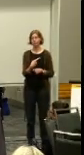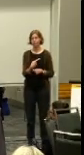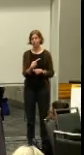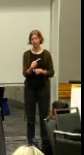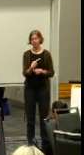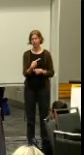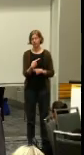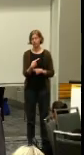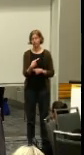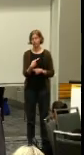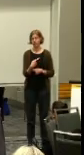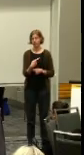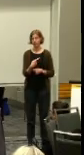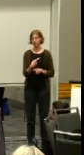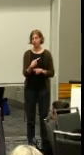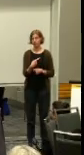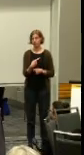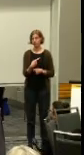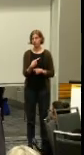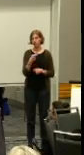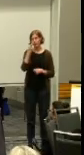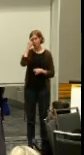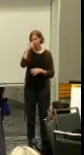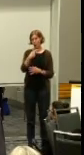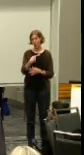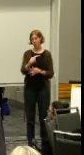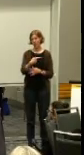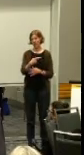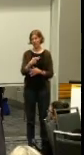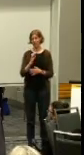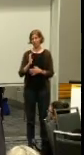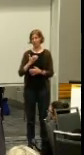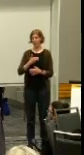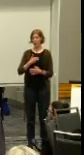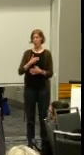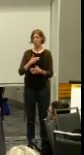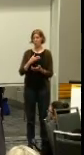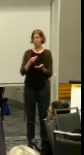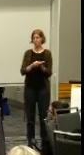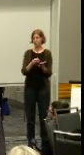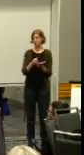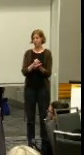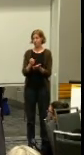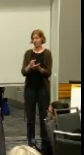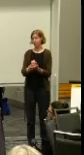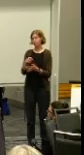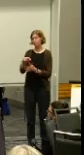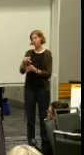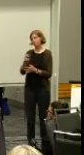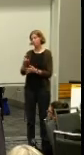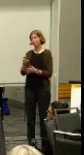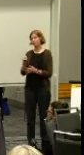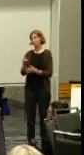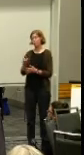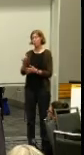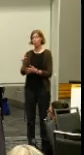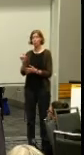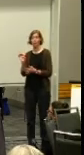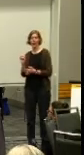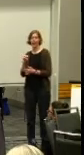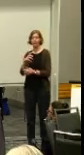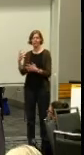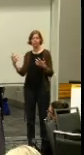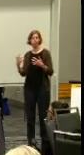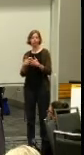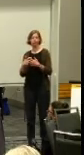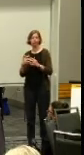program. So essentially, it's our salaries, prorated combined for that. But we factor that in